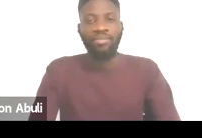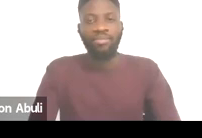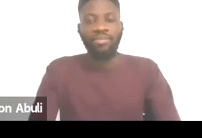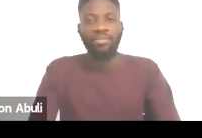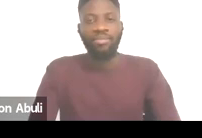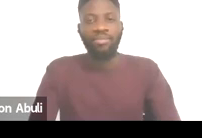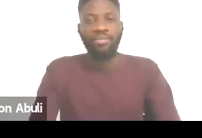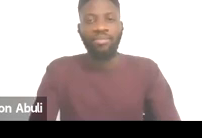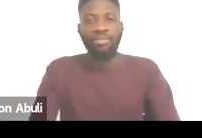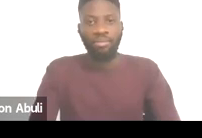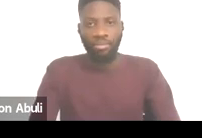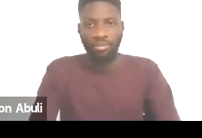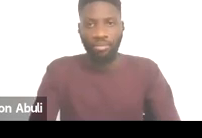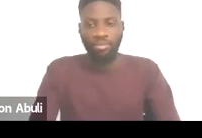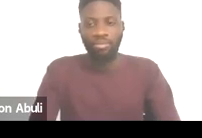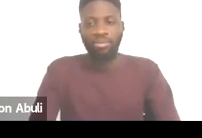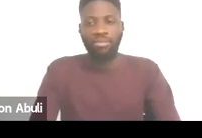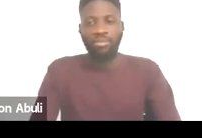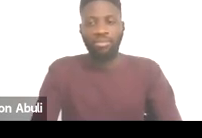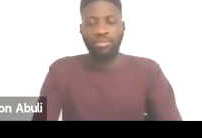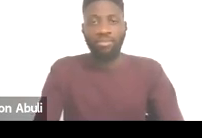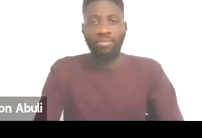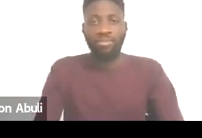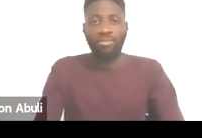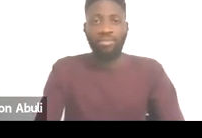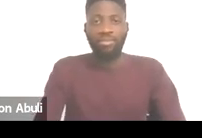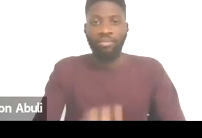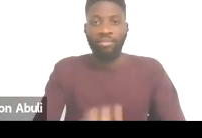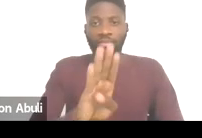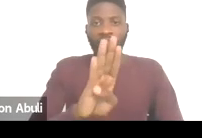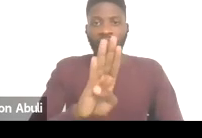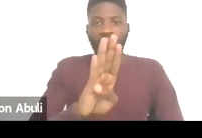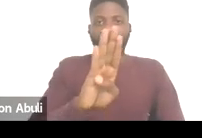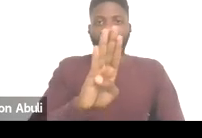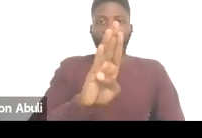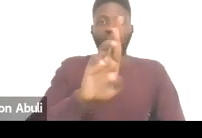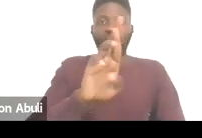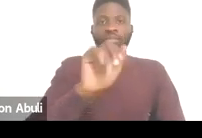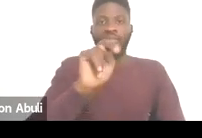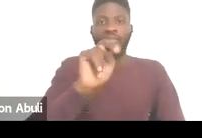I think, Brian, I hope that answers you. As I mentioned earlier,